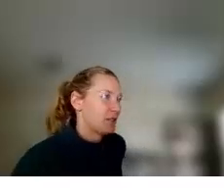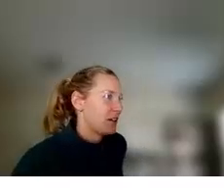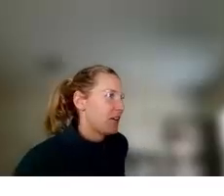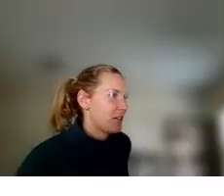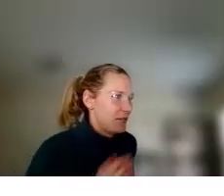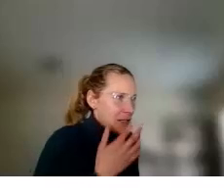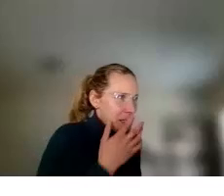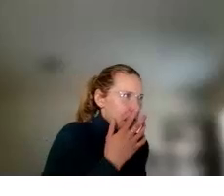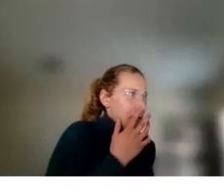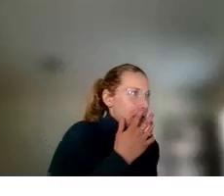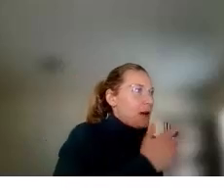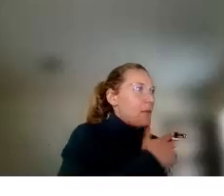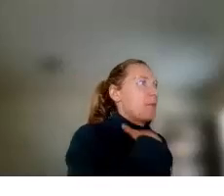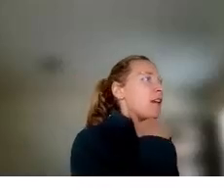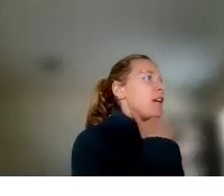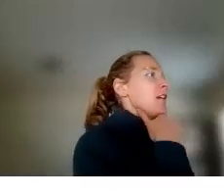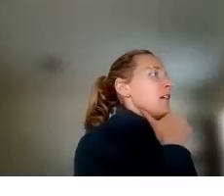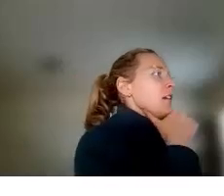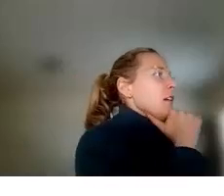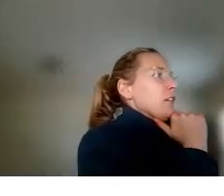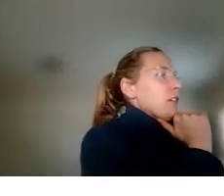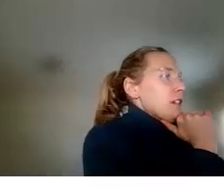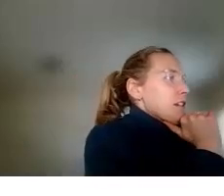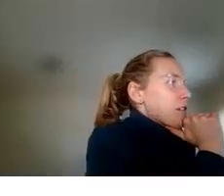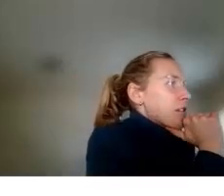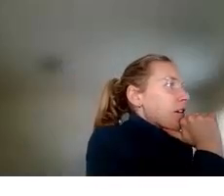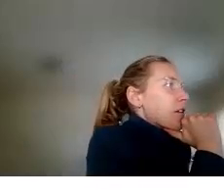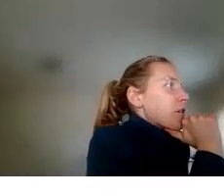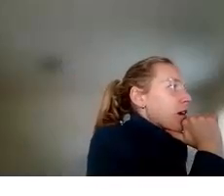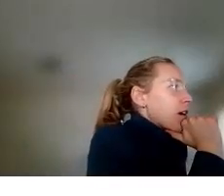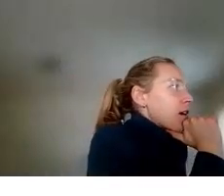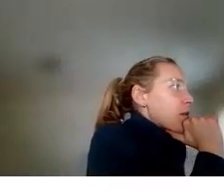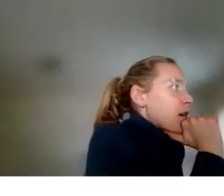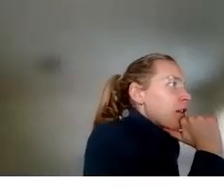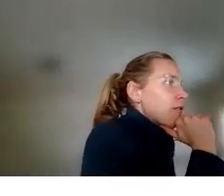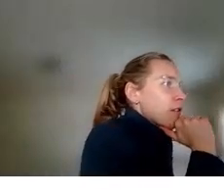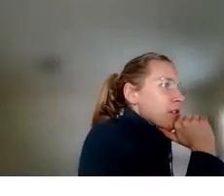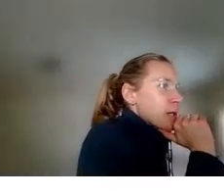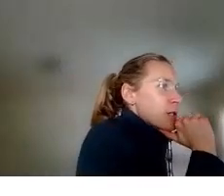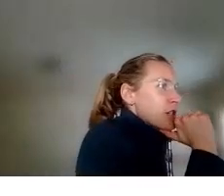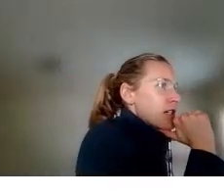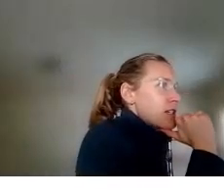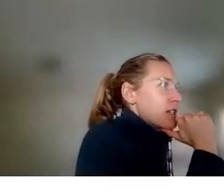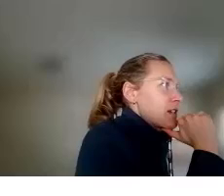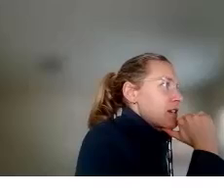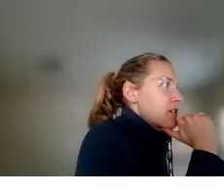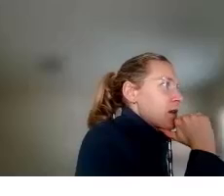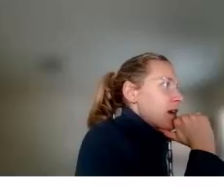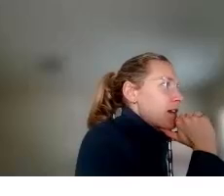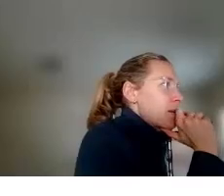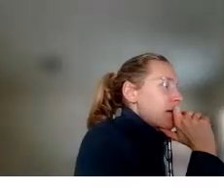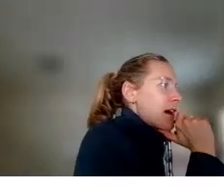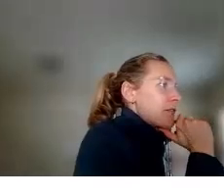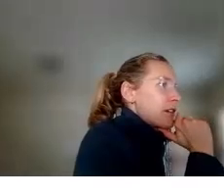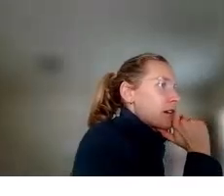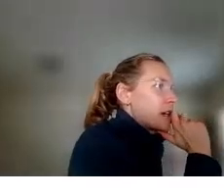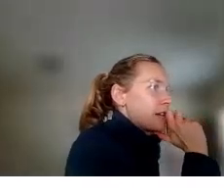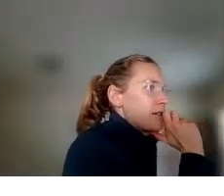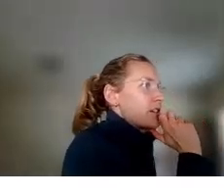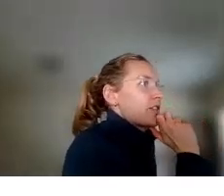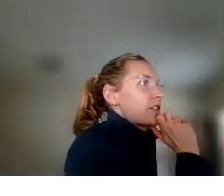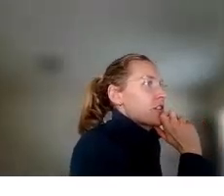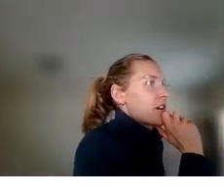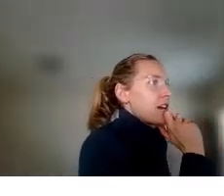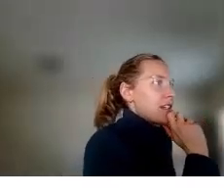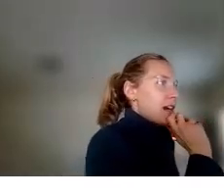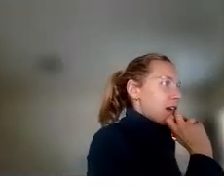the chat. Oh, I didn't see anything. Okay. Great. So the first question I see is, we end up having a